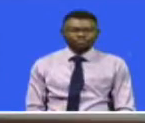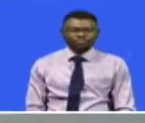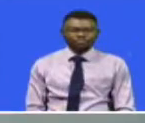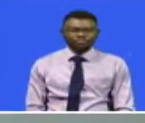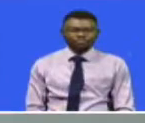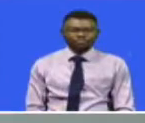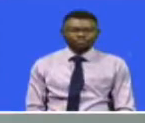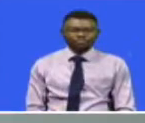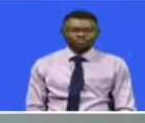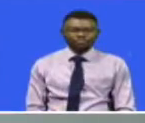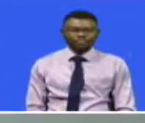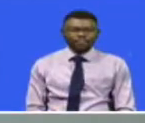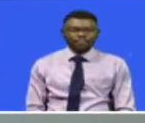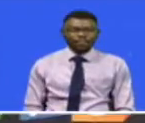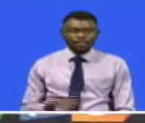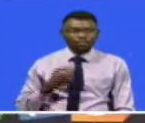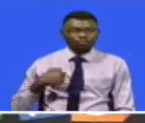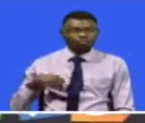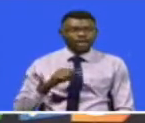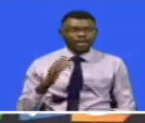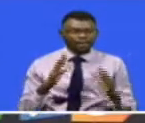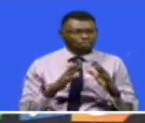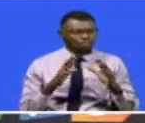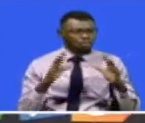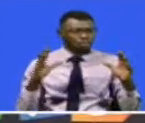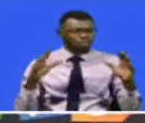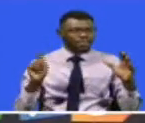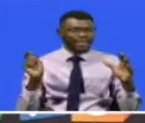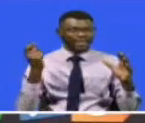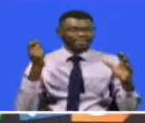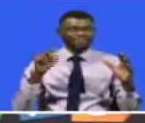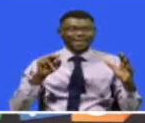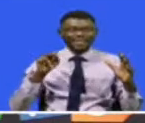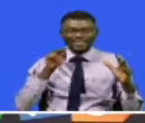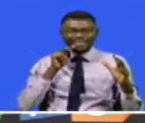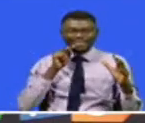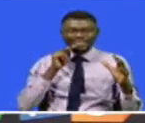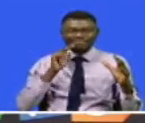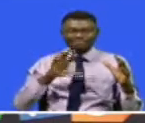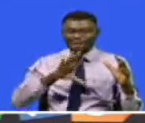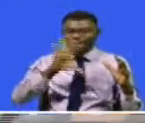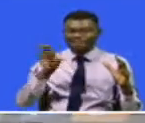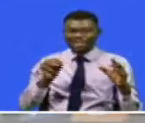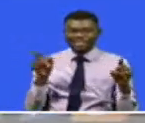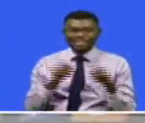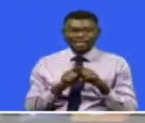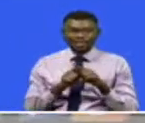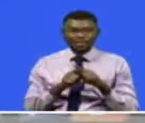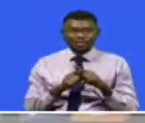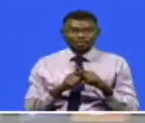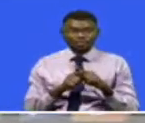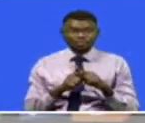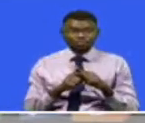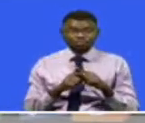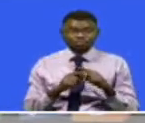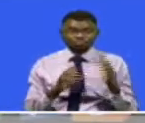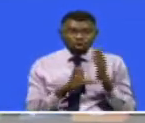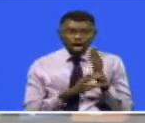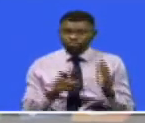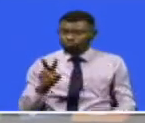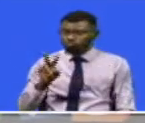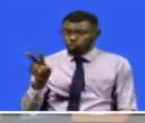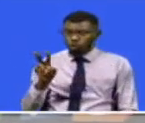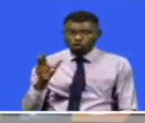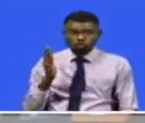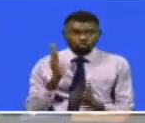We've been growing organically in both Kenya and Nigeria, across Africa actually. Okay. And these two countries are two of our